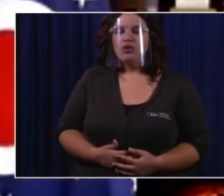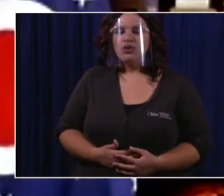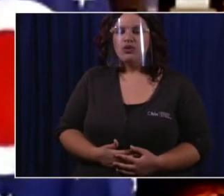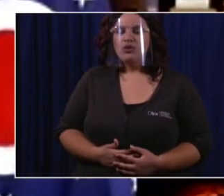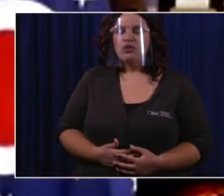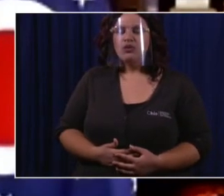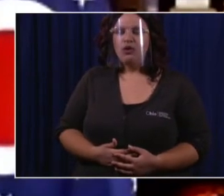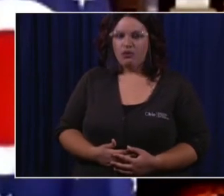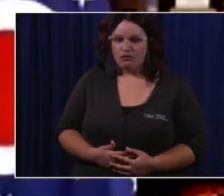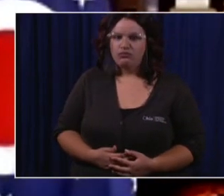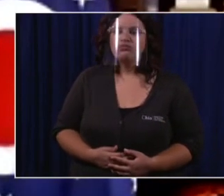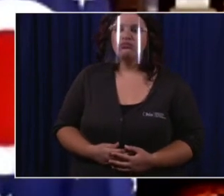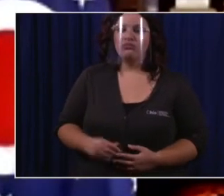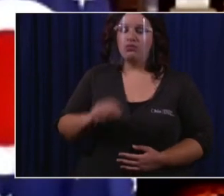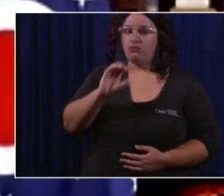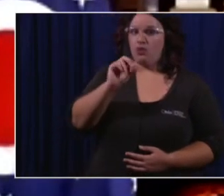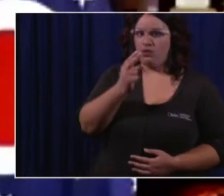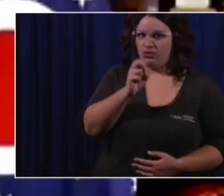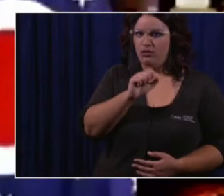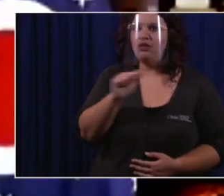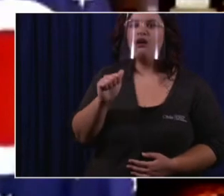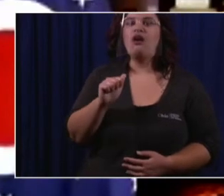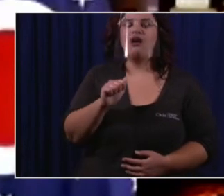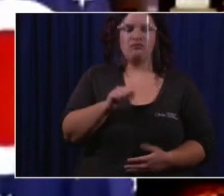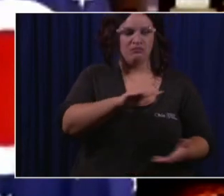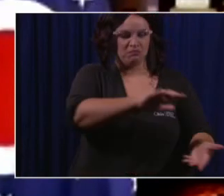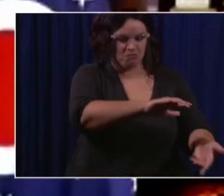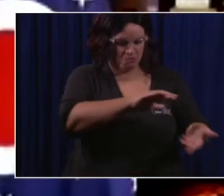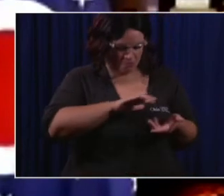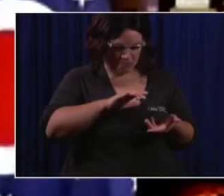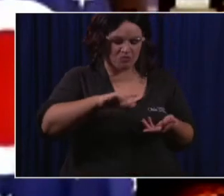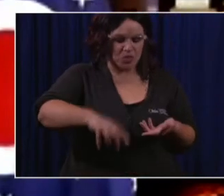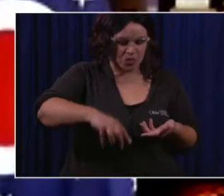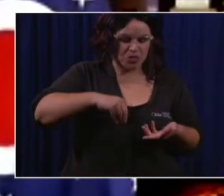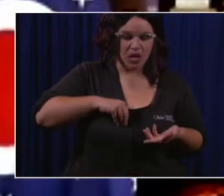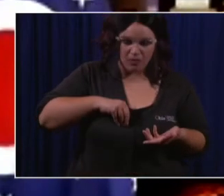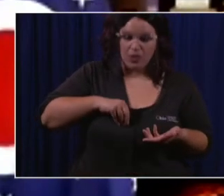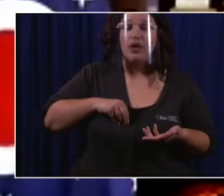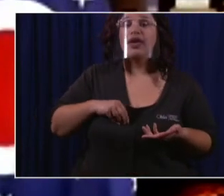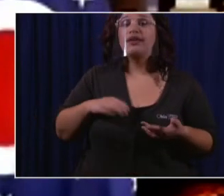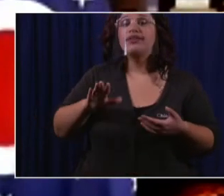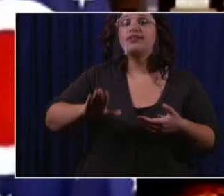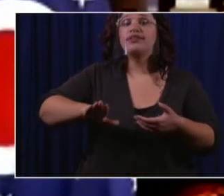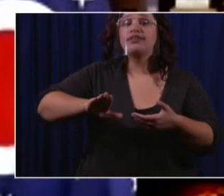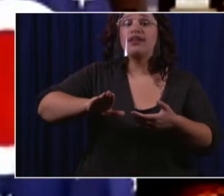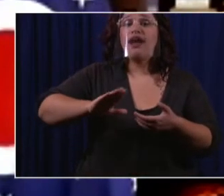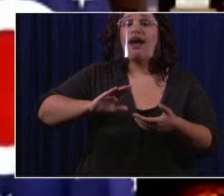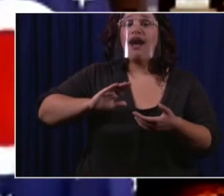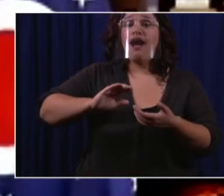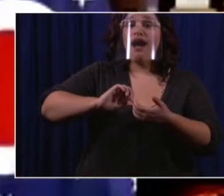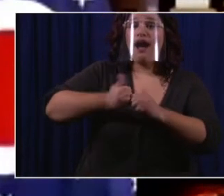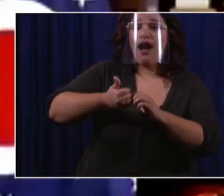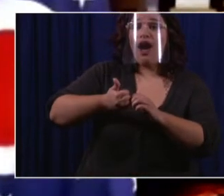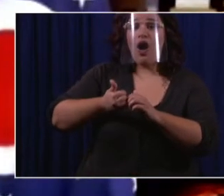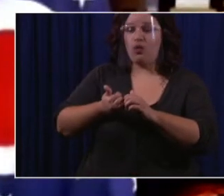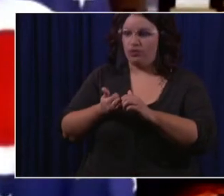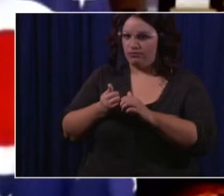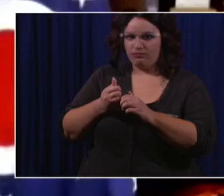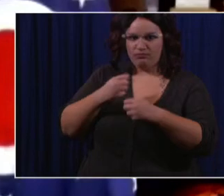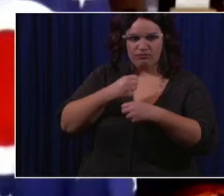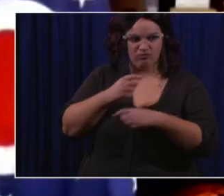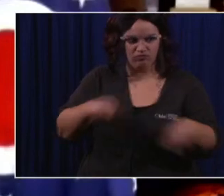The tools that they promised they would use were things like disqualifications,